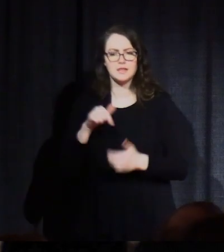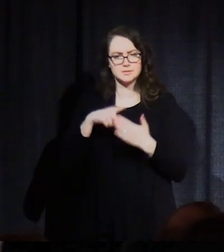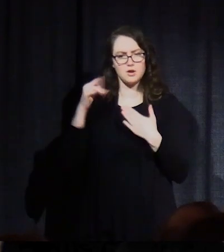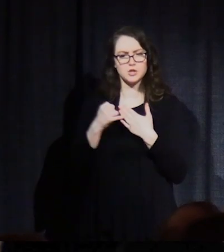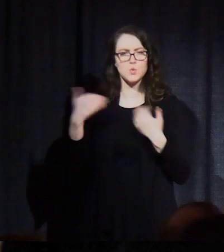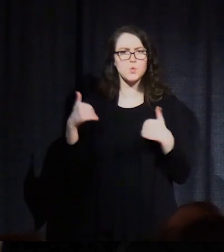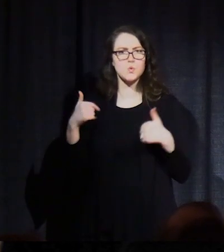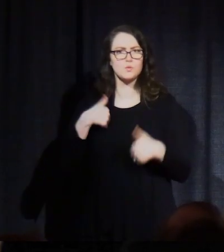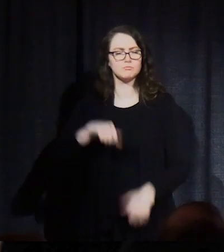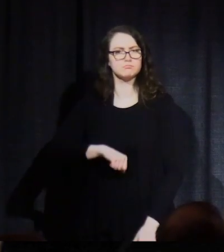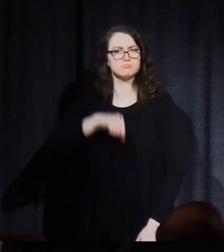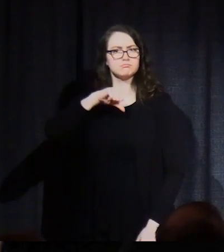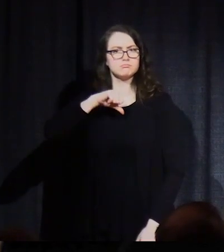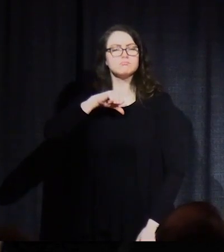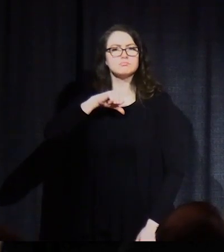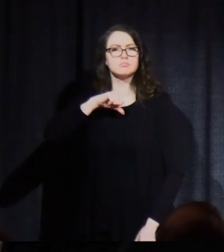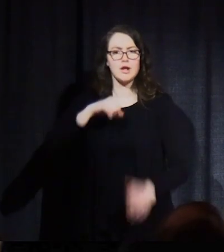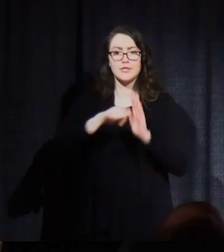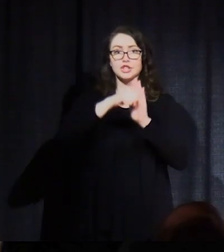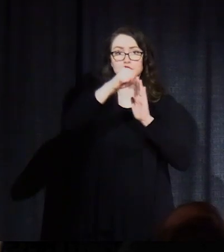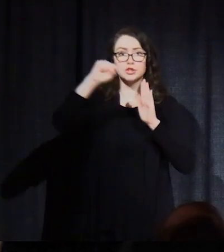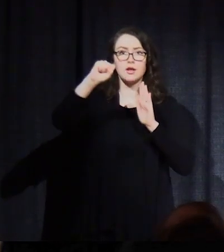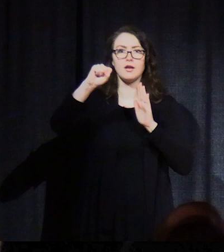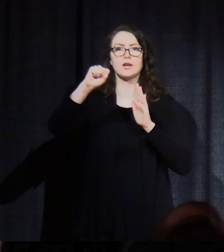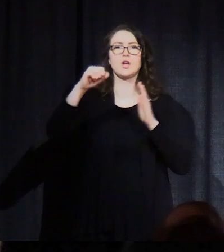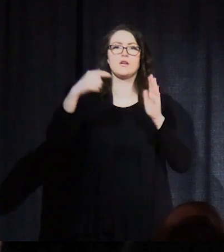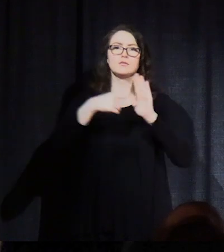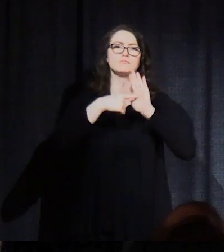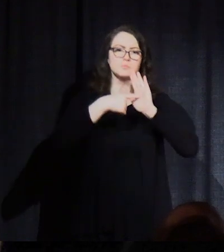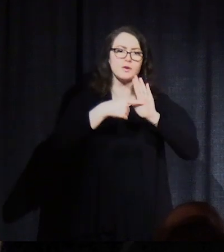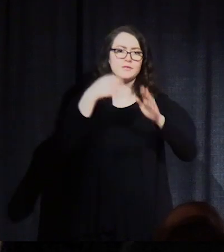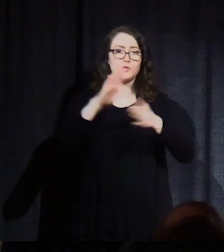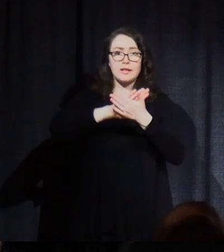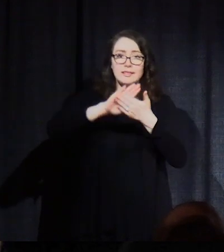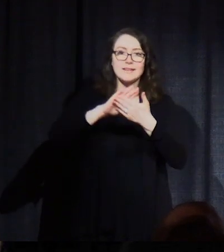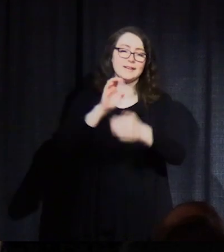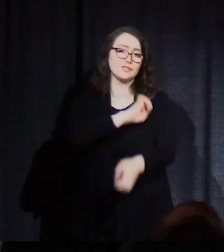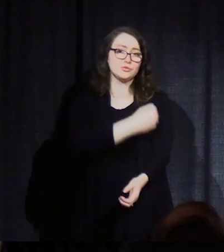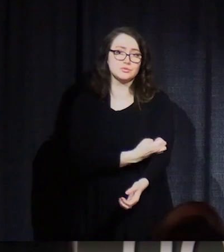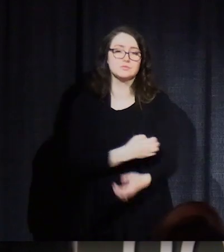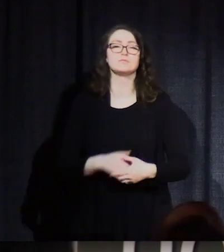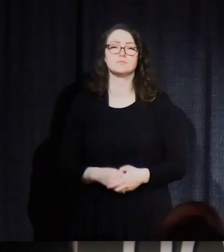that Chugnak is an example to the world of a future built on clean energy."